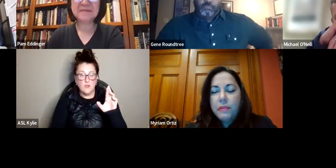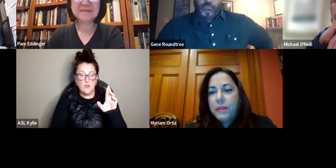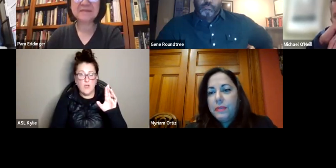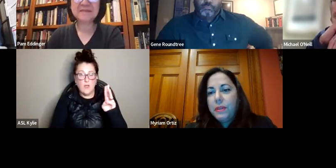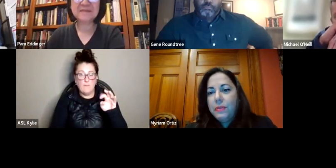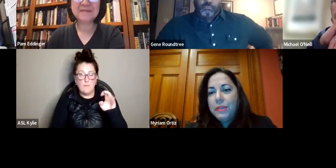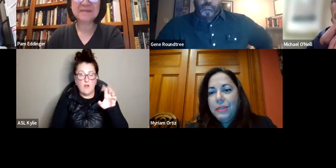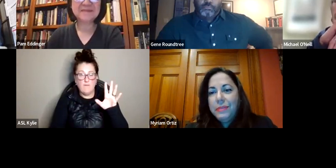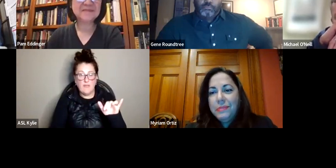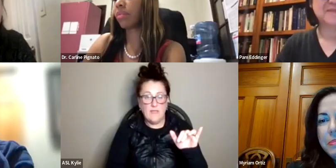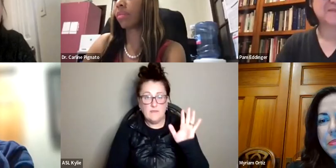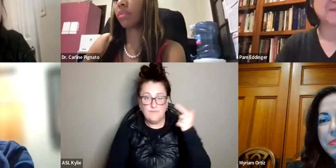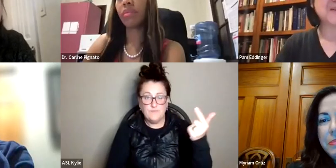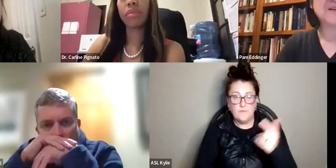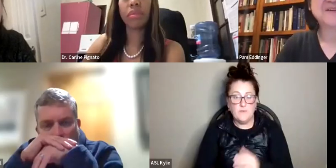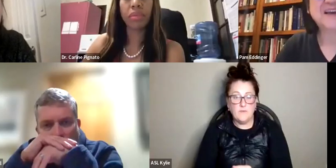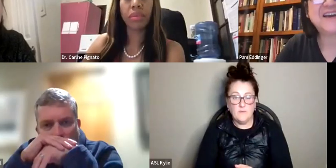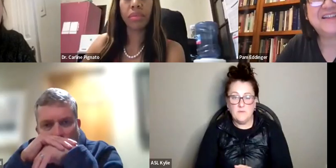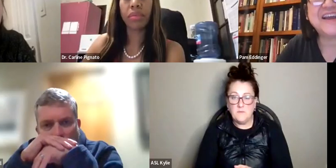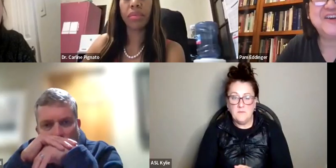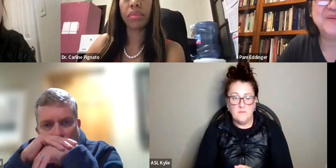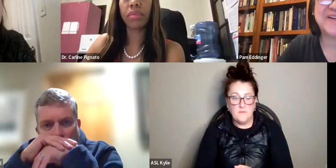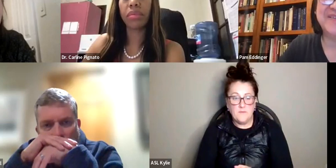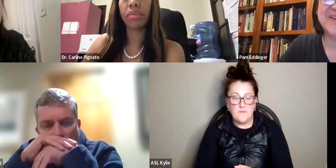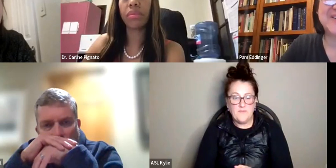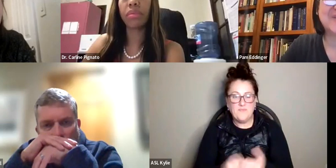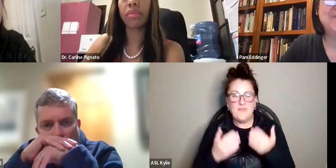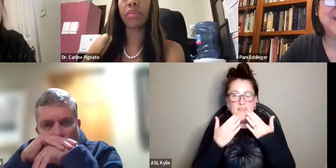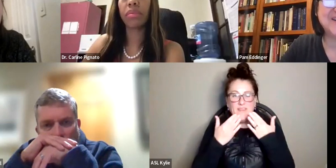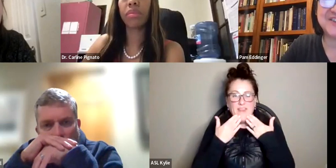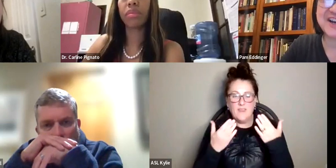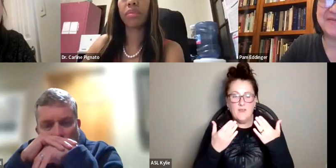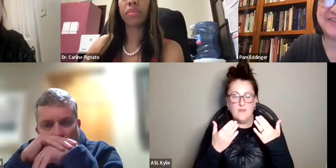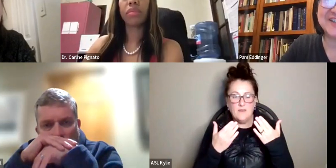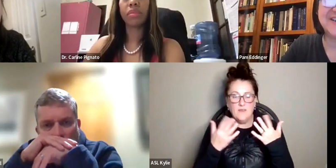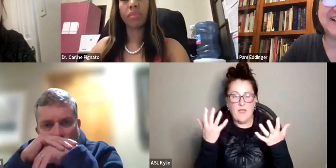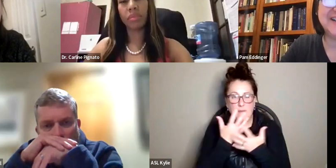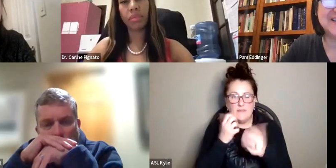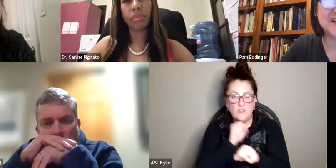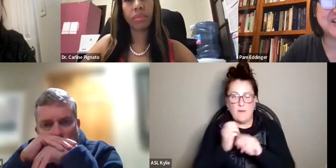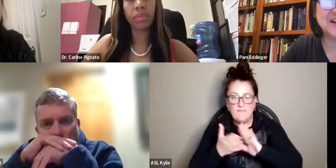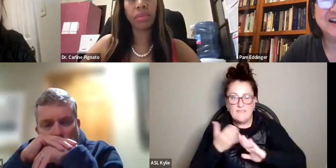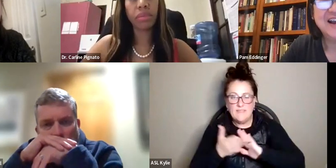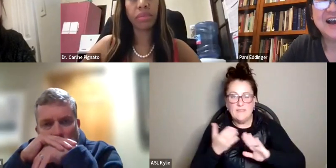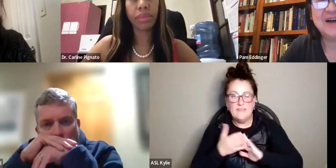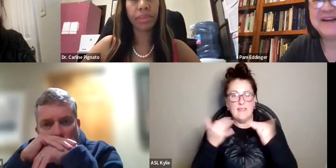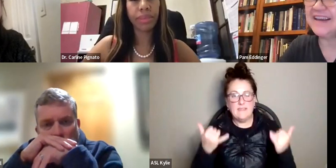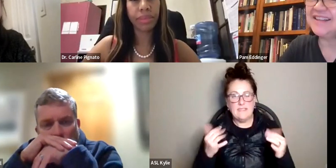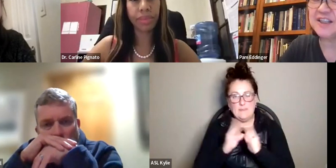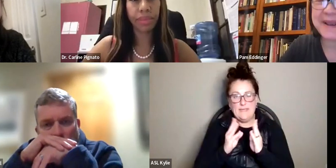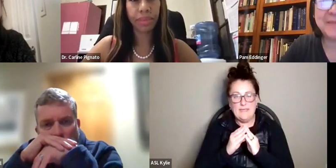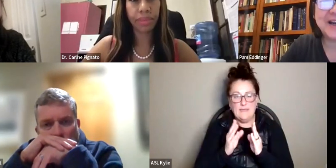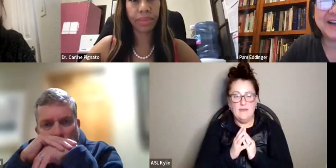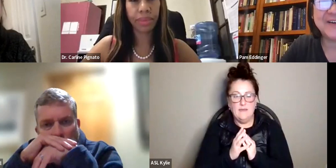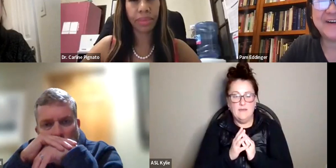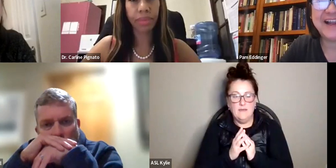the microphone over to you. Okay, thank you, Miriam. That was an amazing job facilitating this session. Again, this